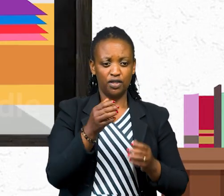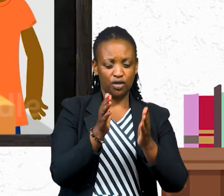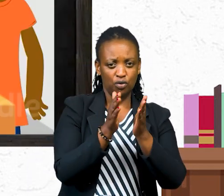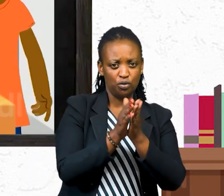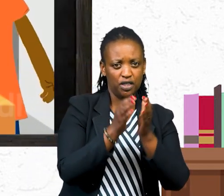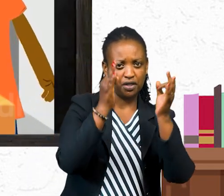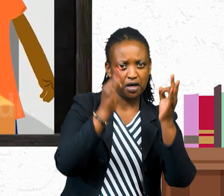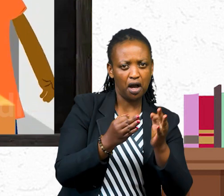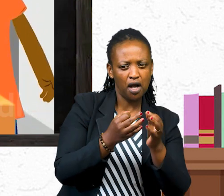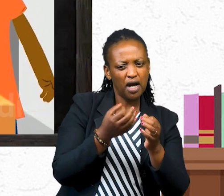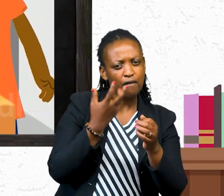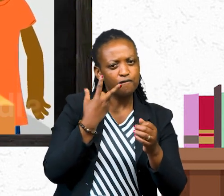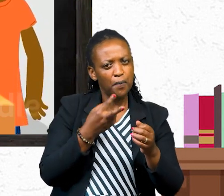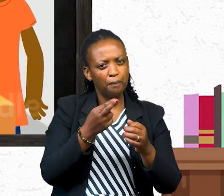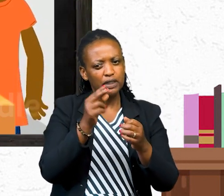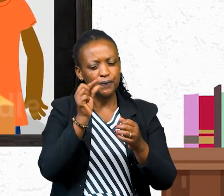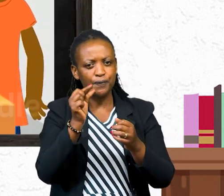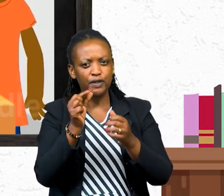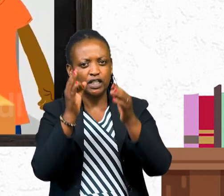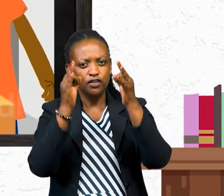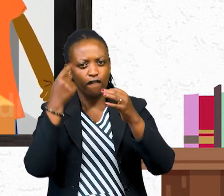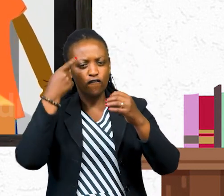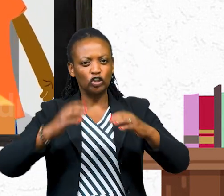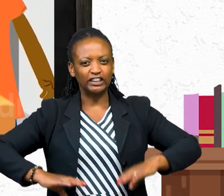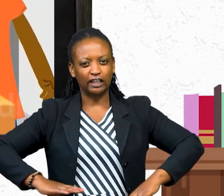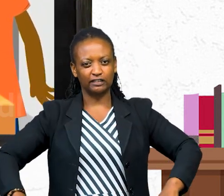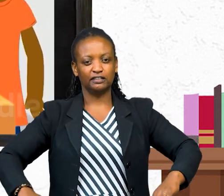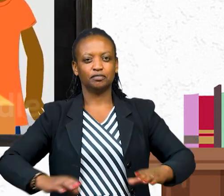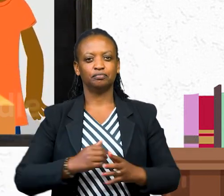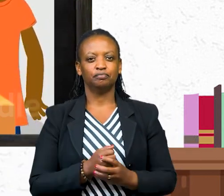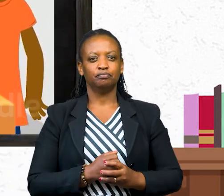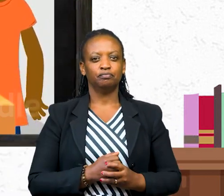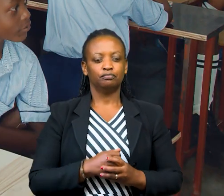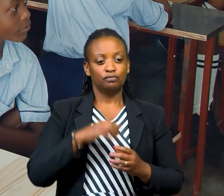First, we need an 8-inch piece of pink fabric for the skirt.